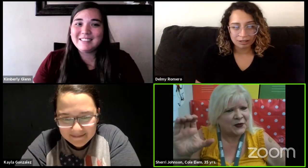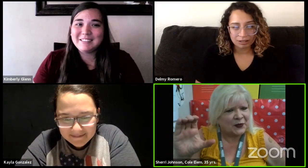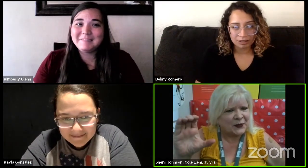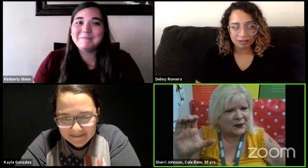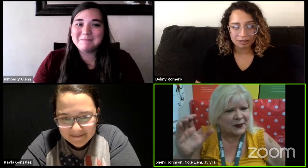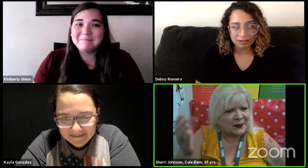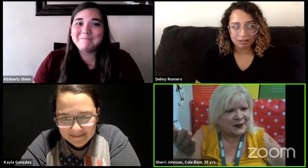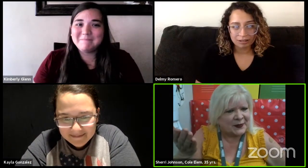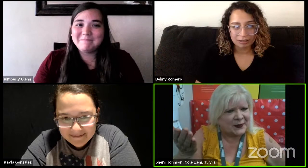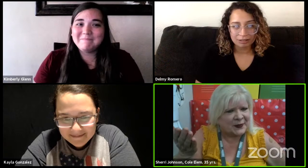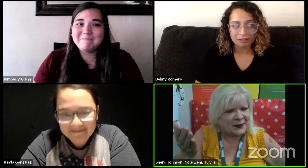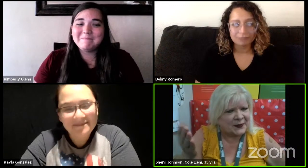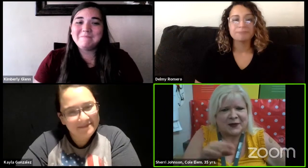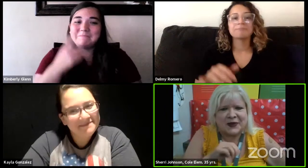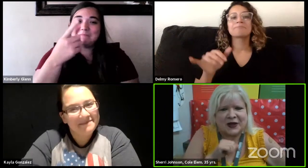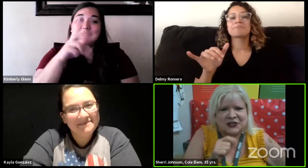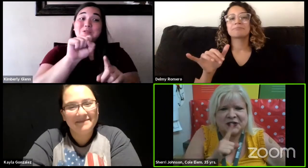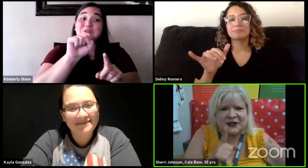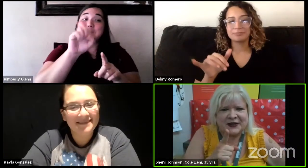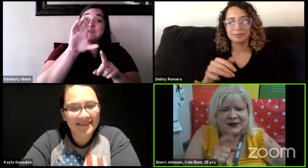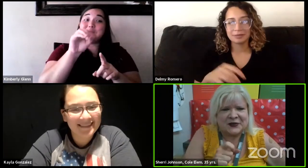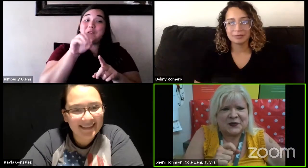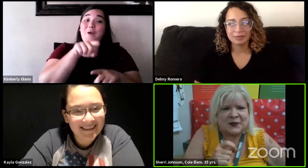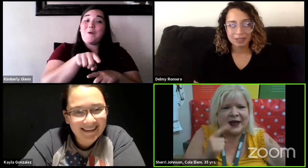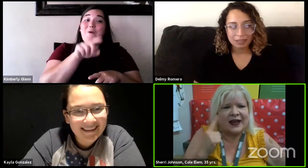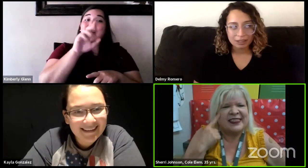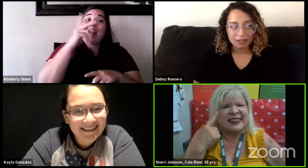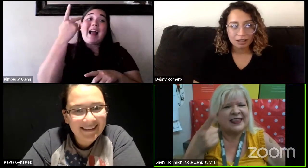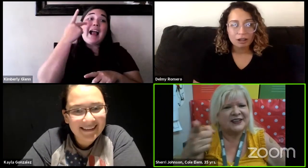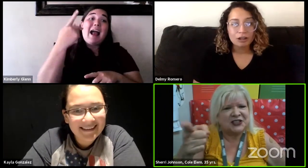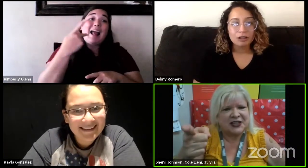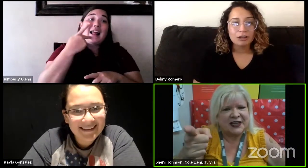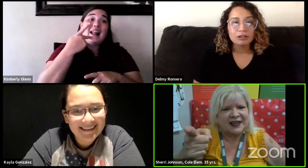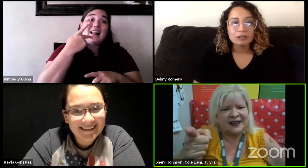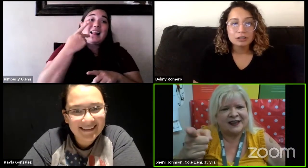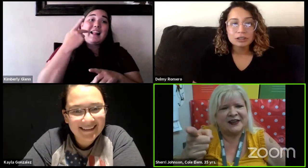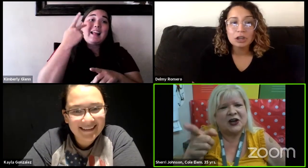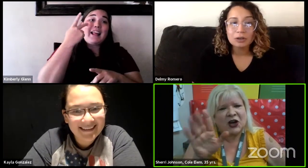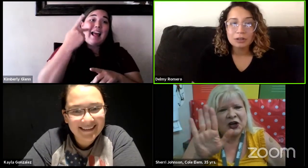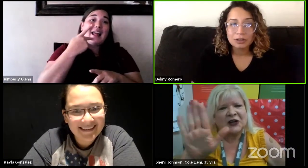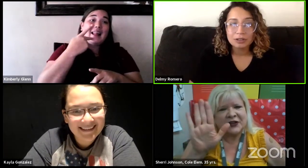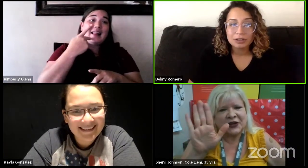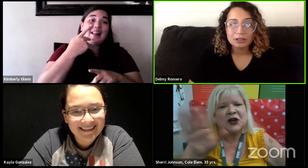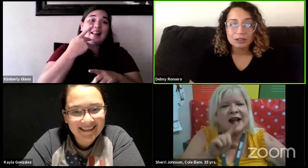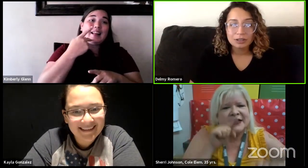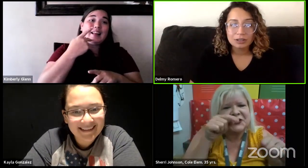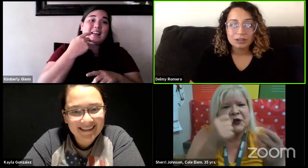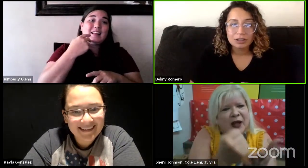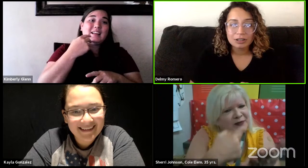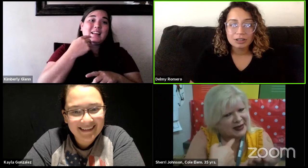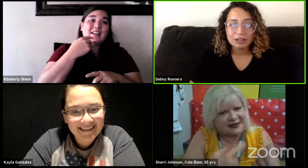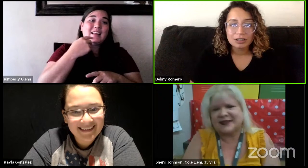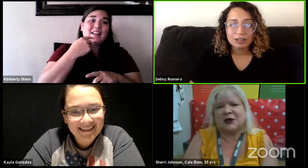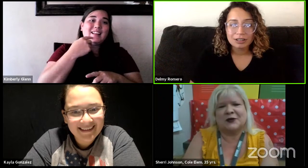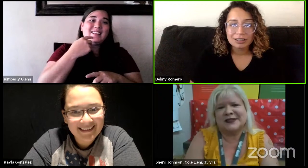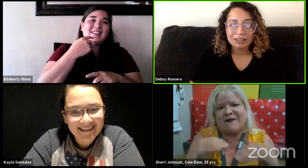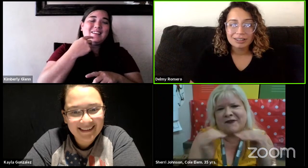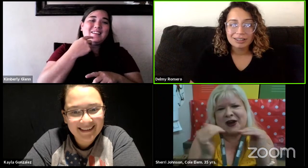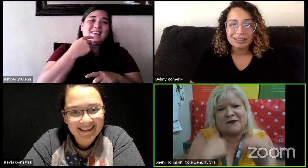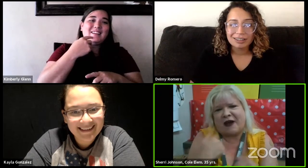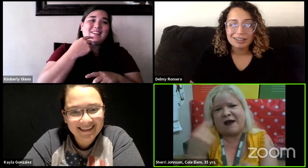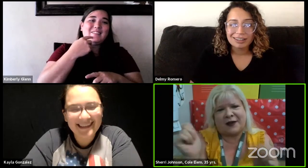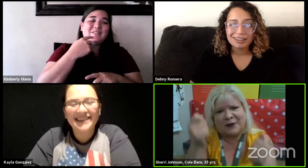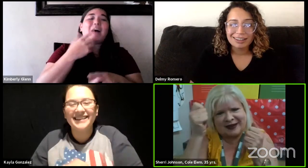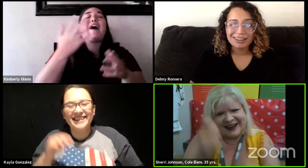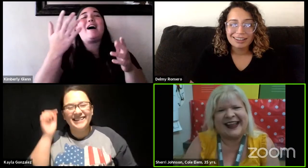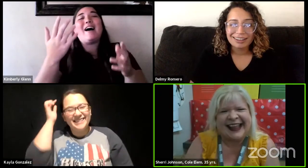VACC, but I'm not sure. But I think that her answer helped me, so it's not